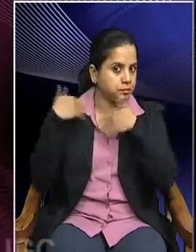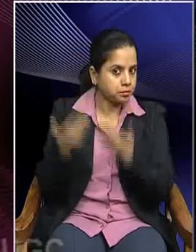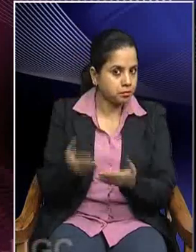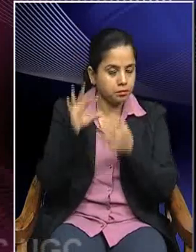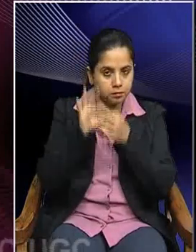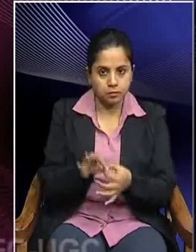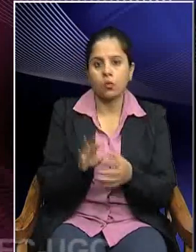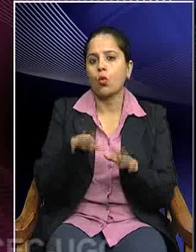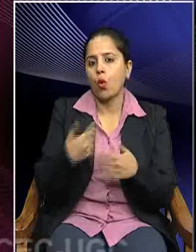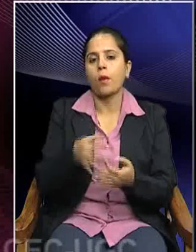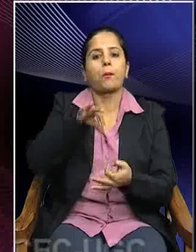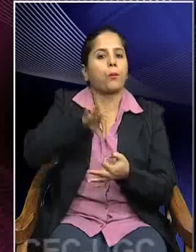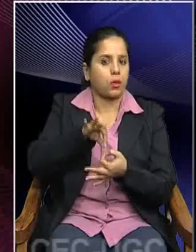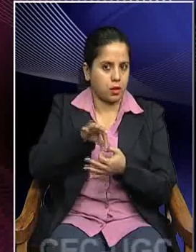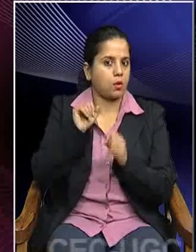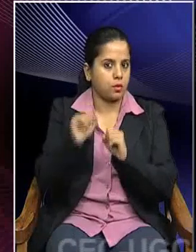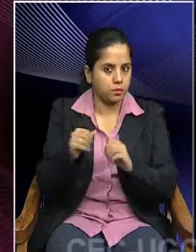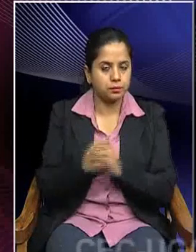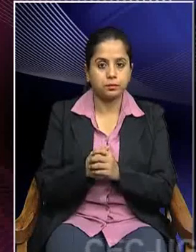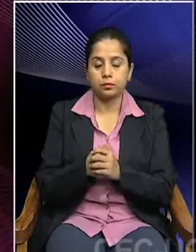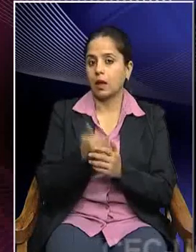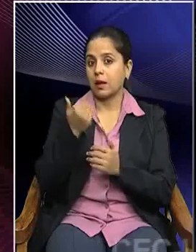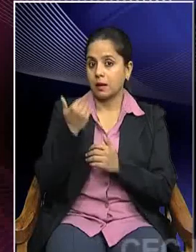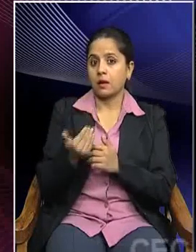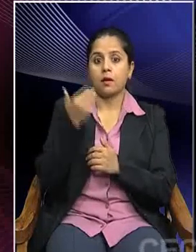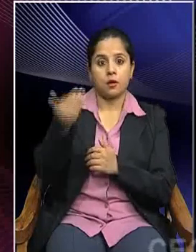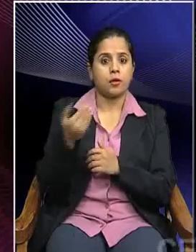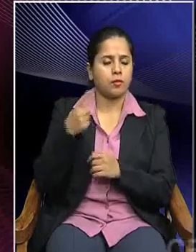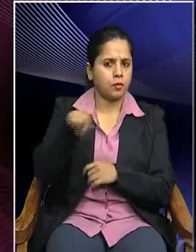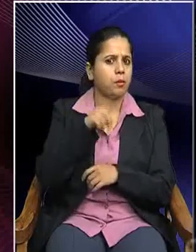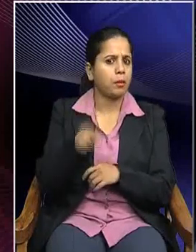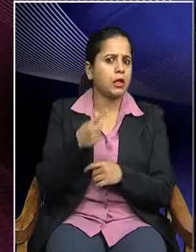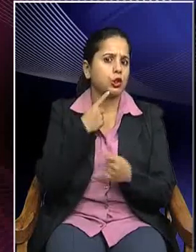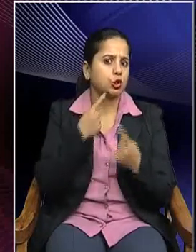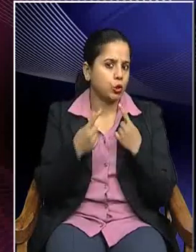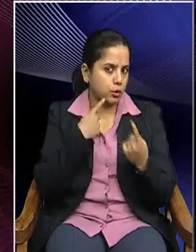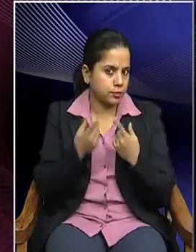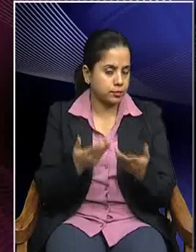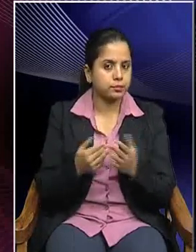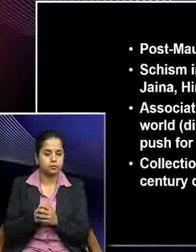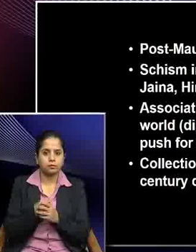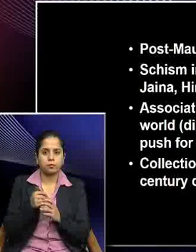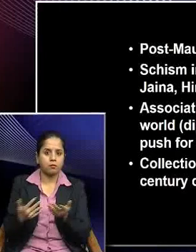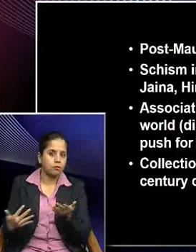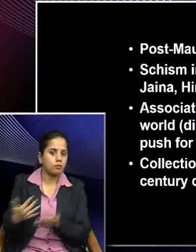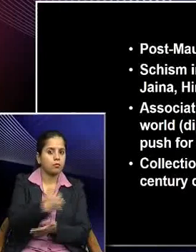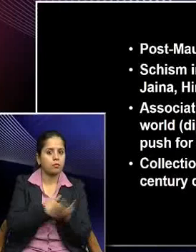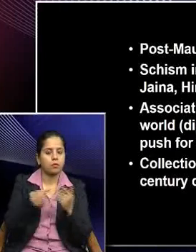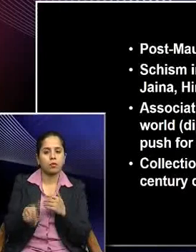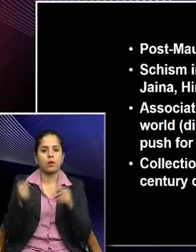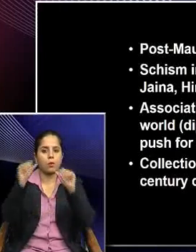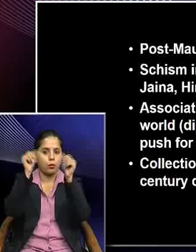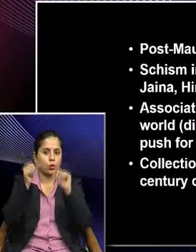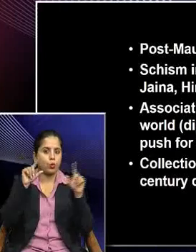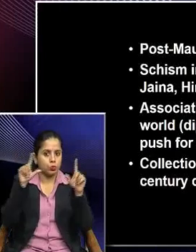to the Buddha. And then we shall be talking of the collections in